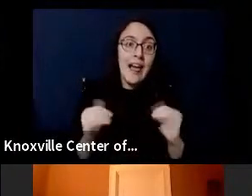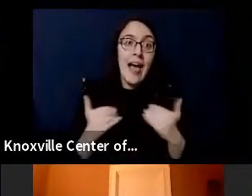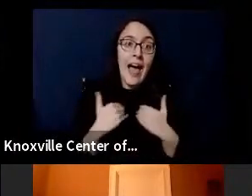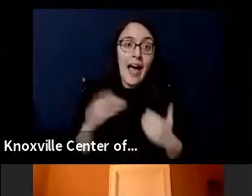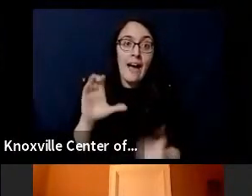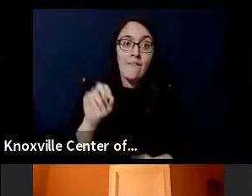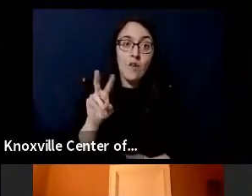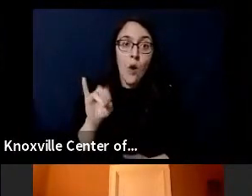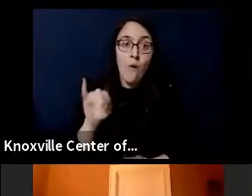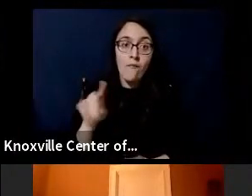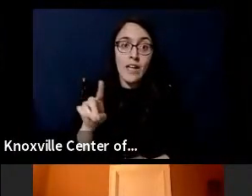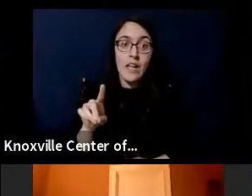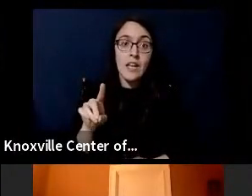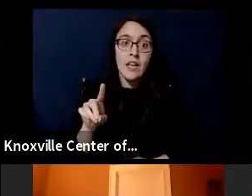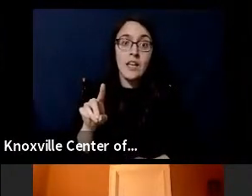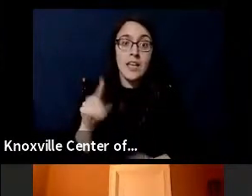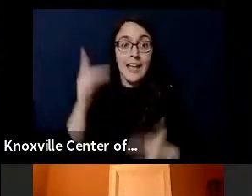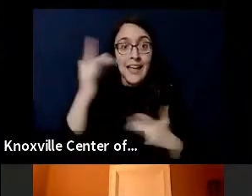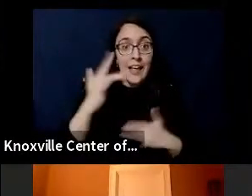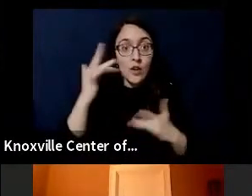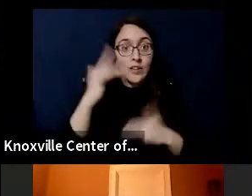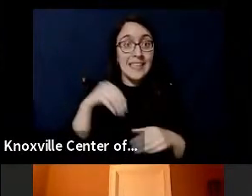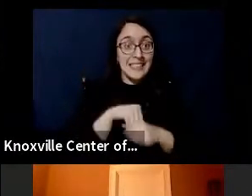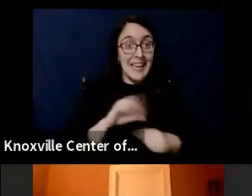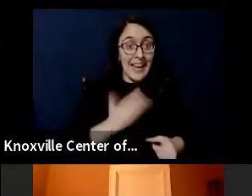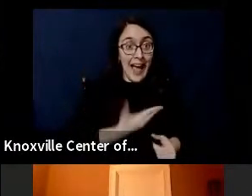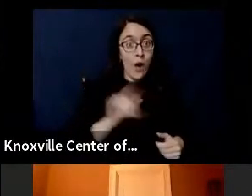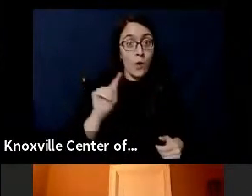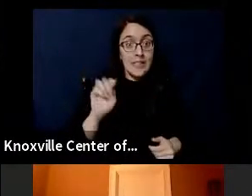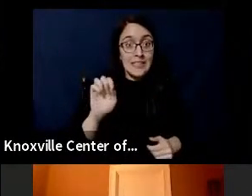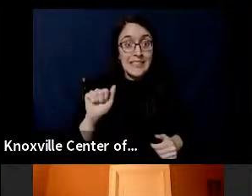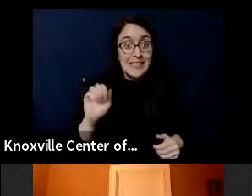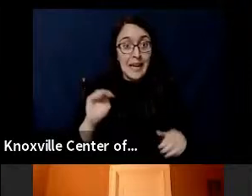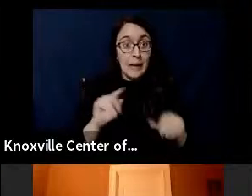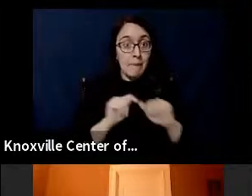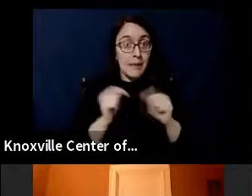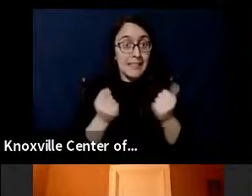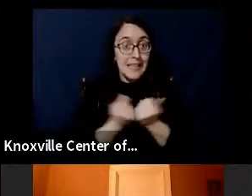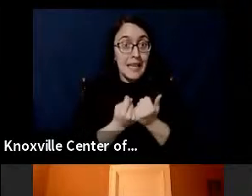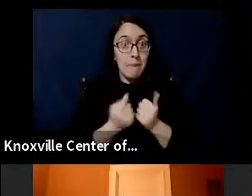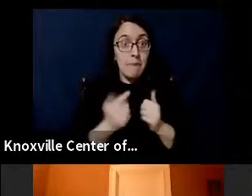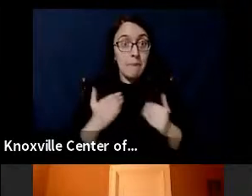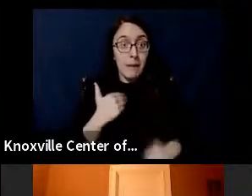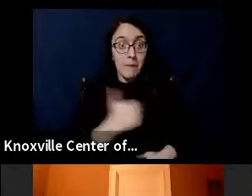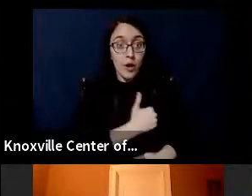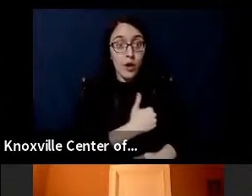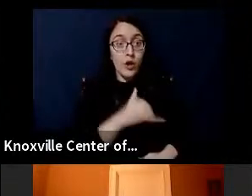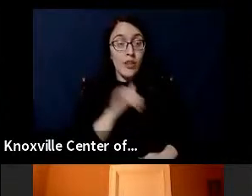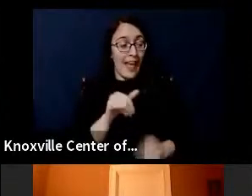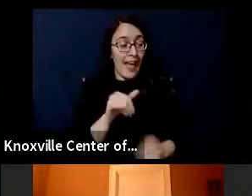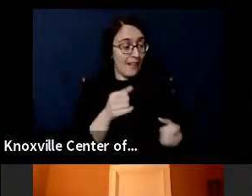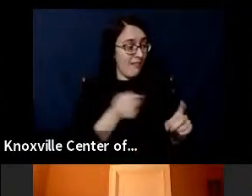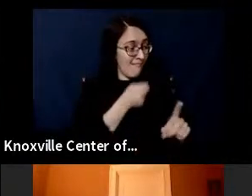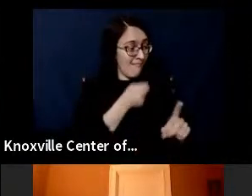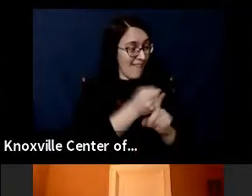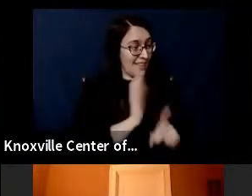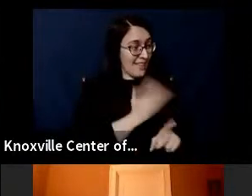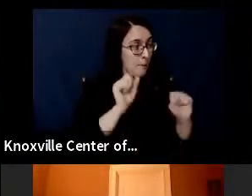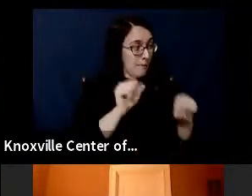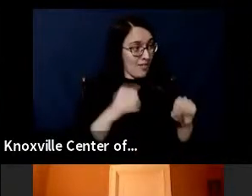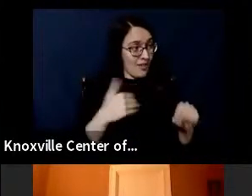COVID illness in our teams, in our team members. And that affects our ability to staff, that affects our ability to surge.